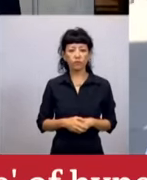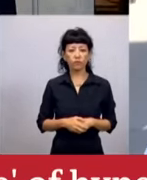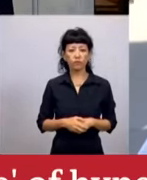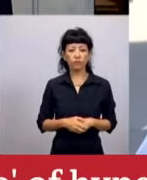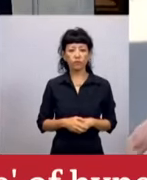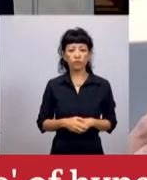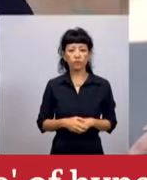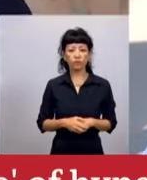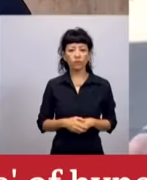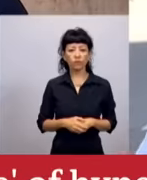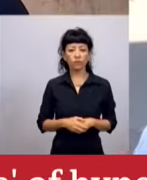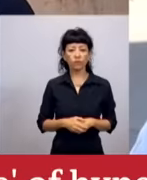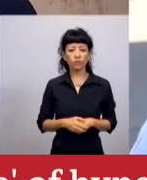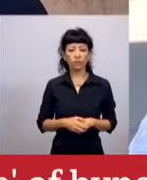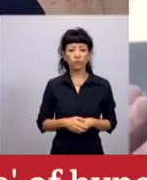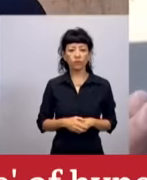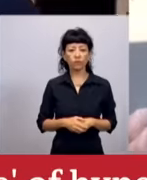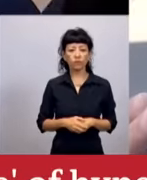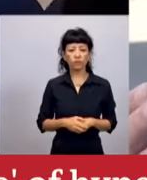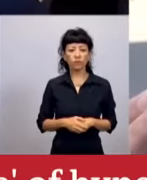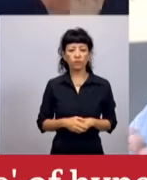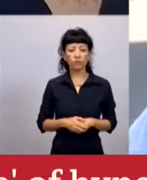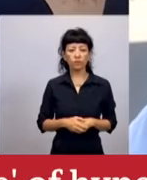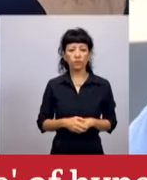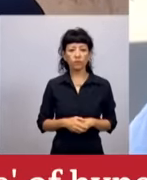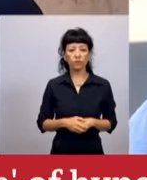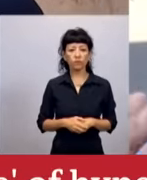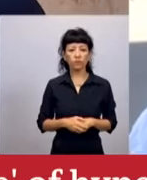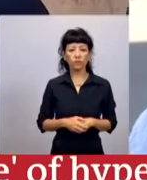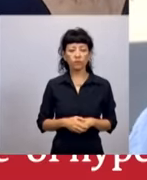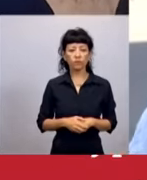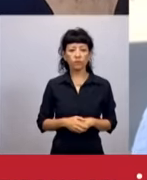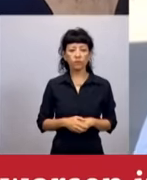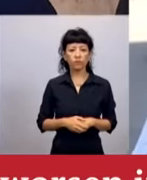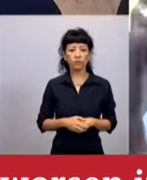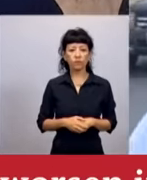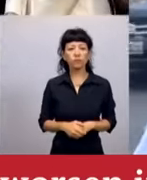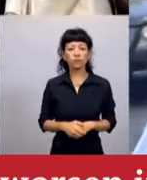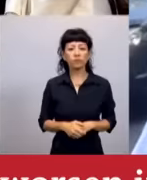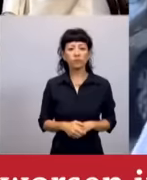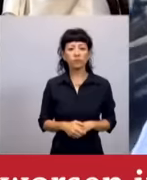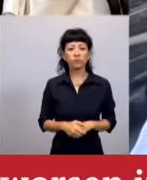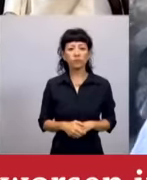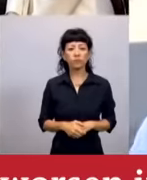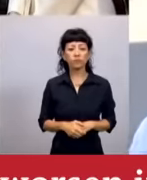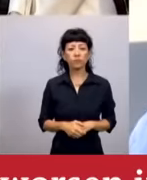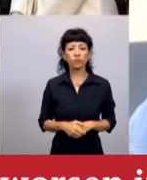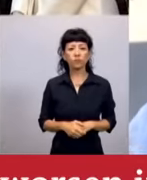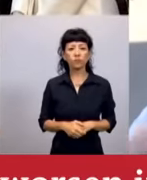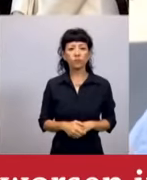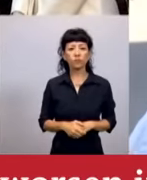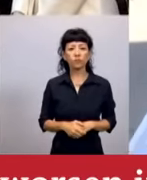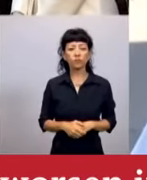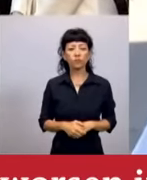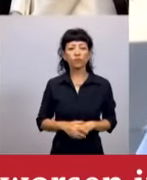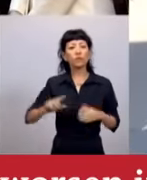will the people will suffer, will have to adjust the state, not the private sector, he says. But he